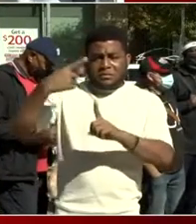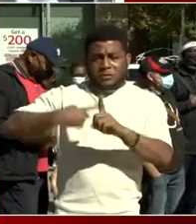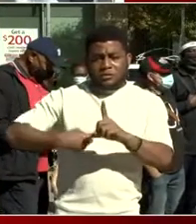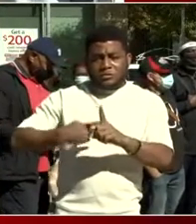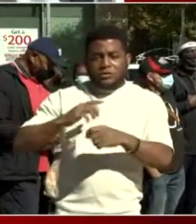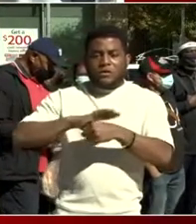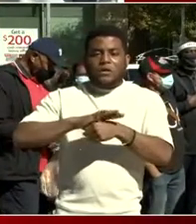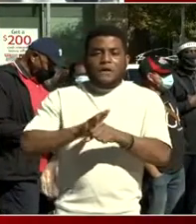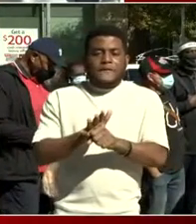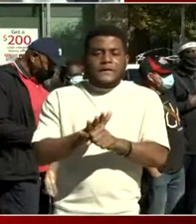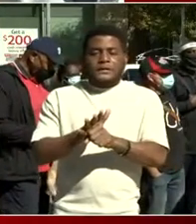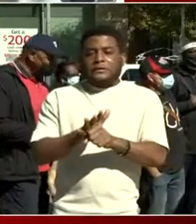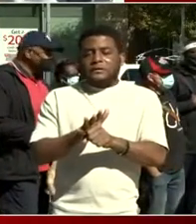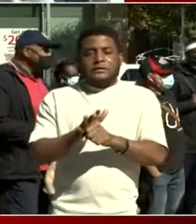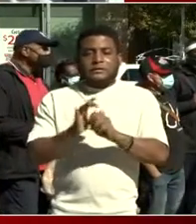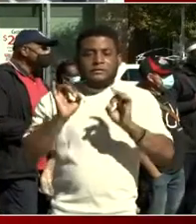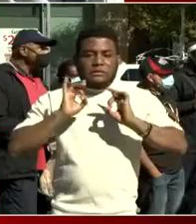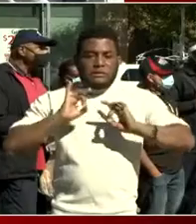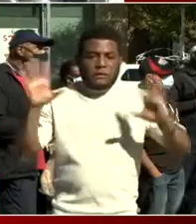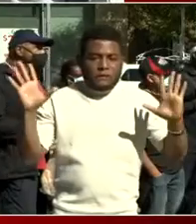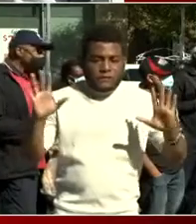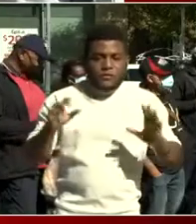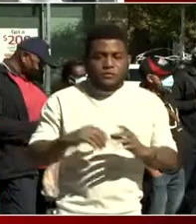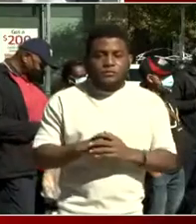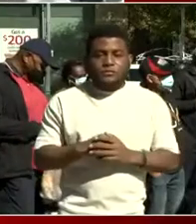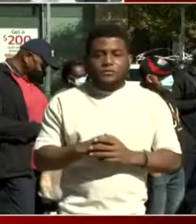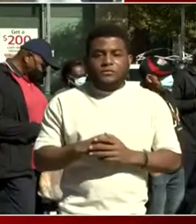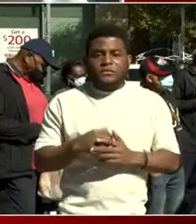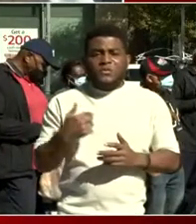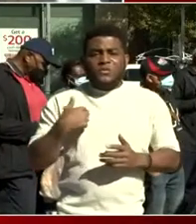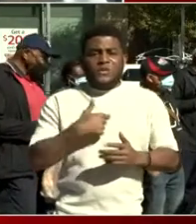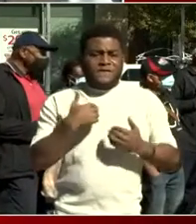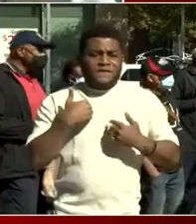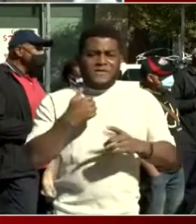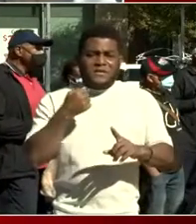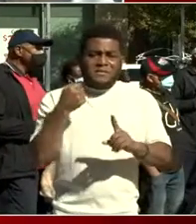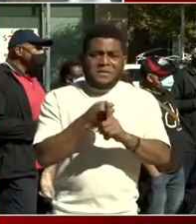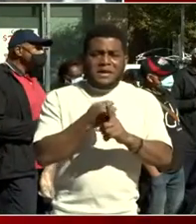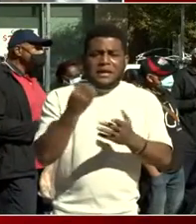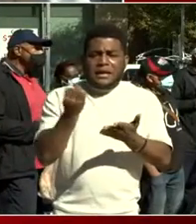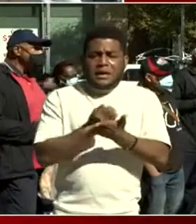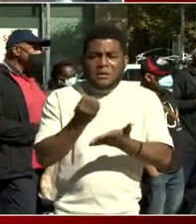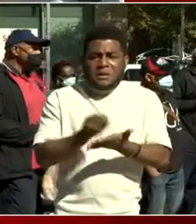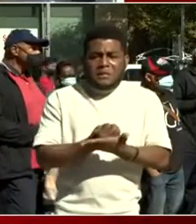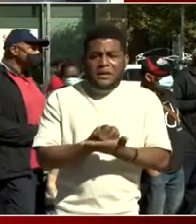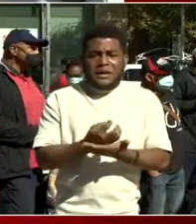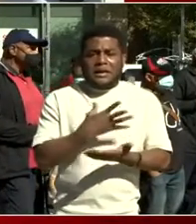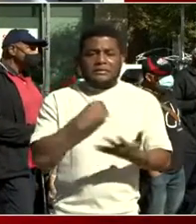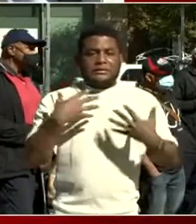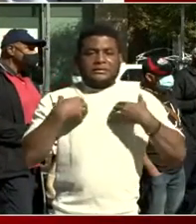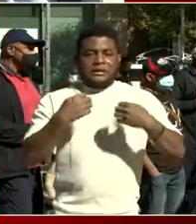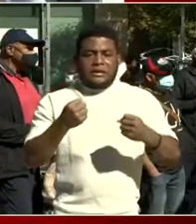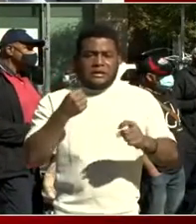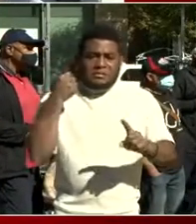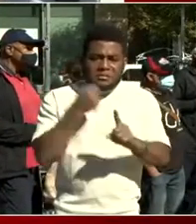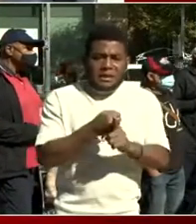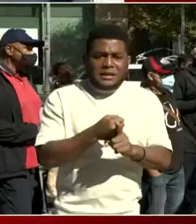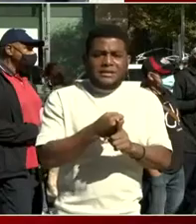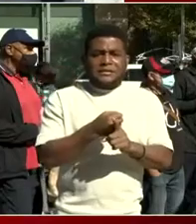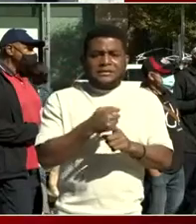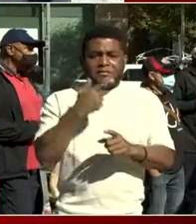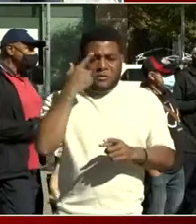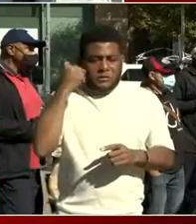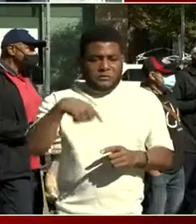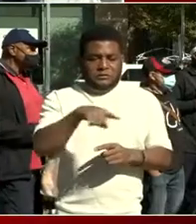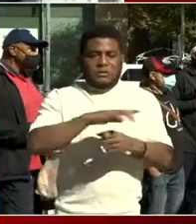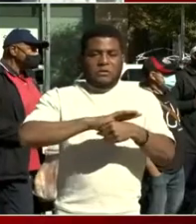difficult. We've lived through the health impacts and the economic impacts of the pandemic. And different